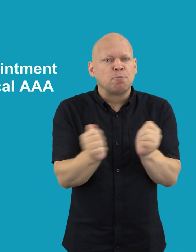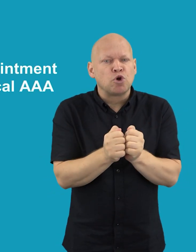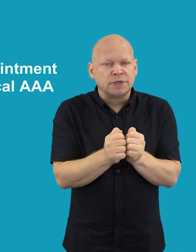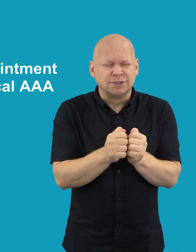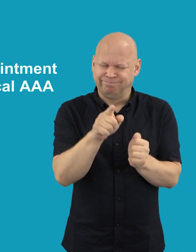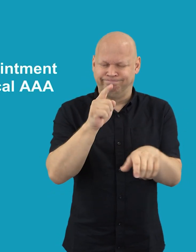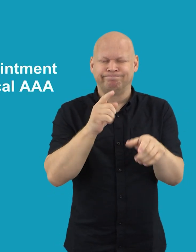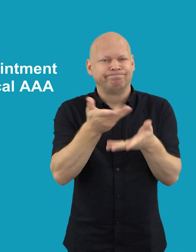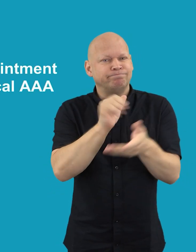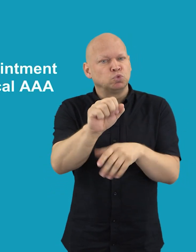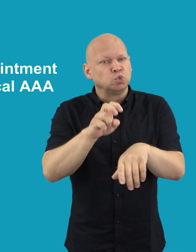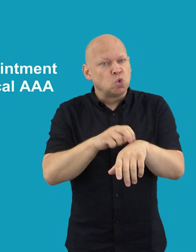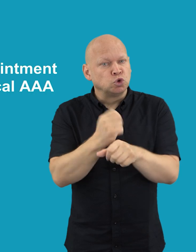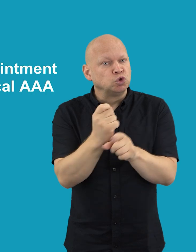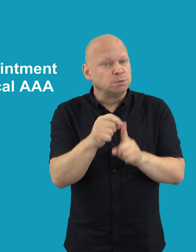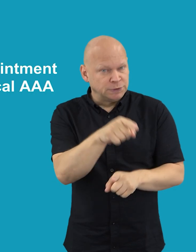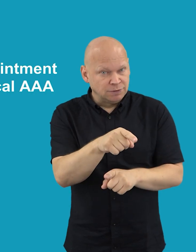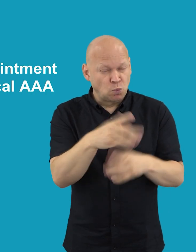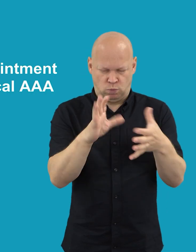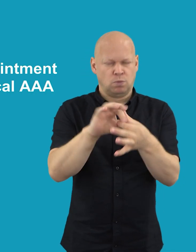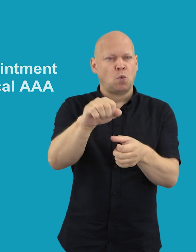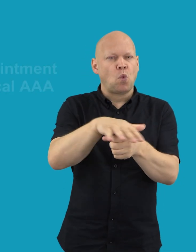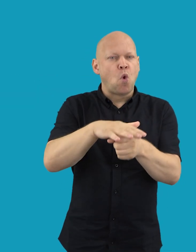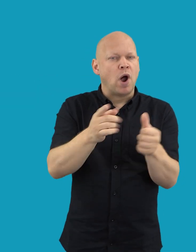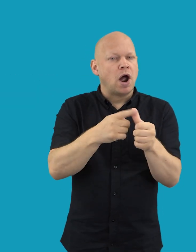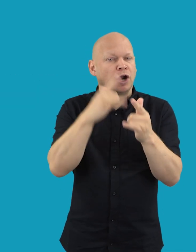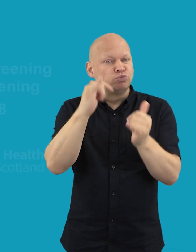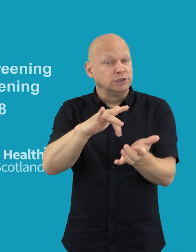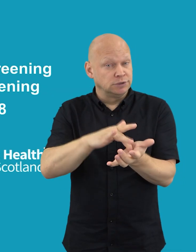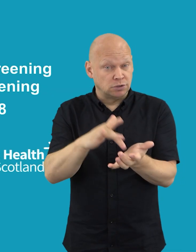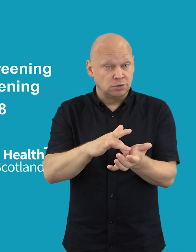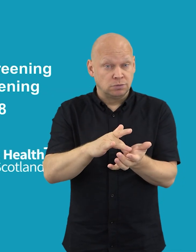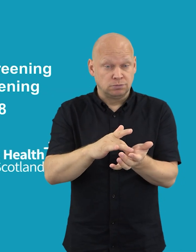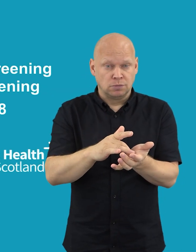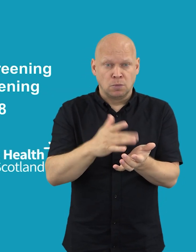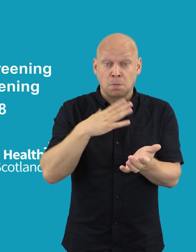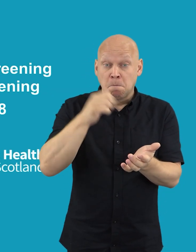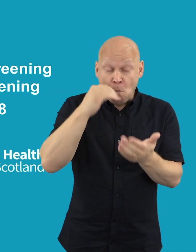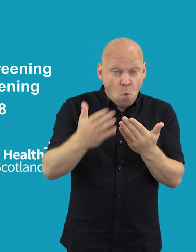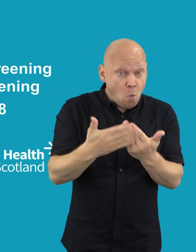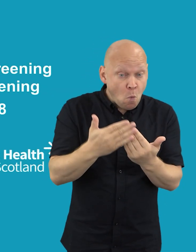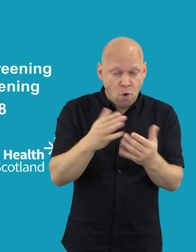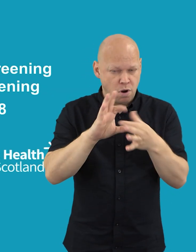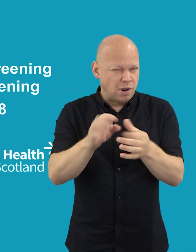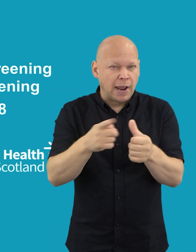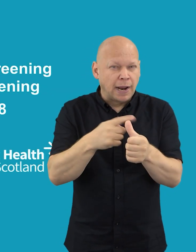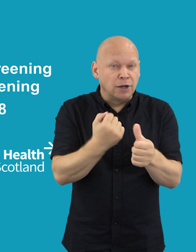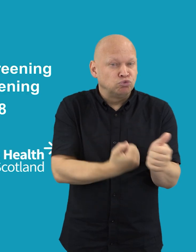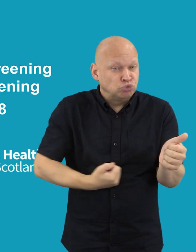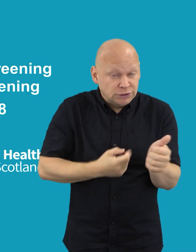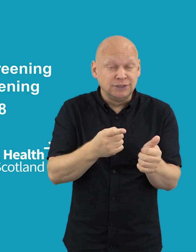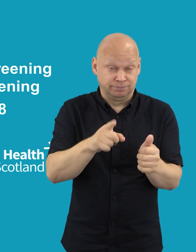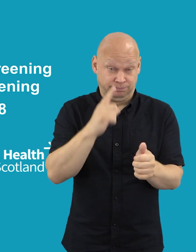to your GP or contact your local AAA Screening Centre. For more information about AAA Screening, visit